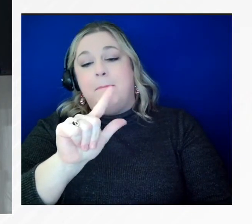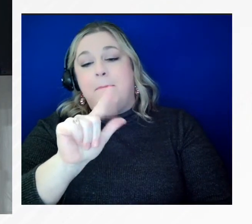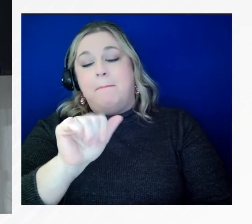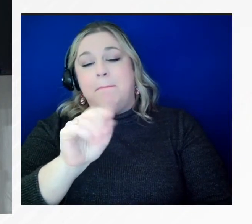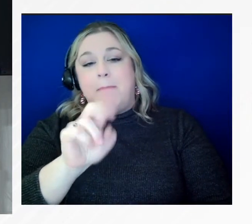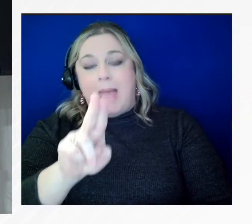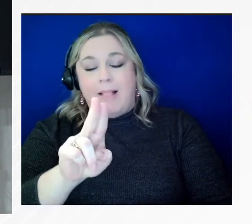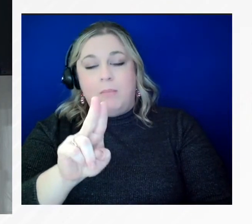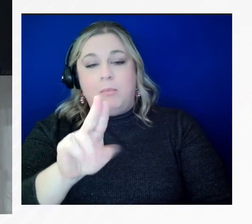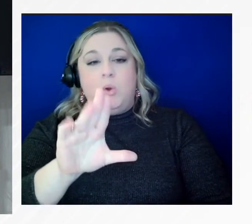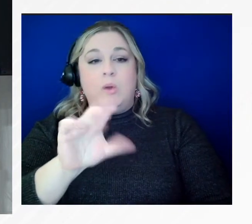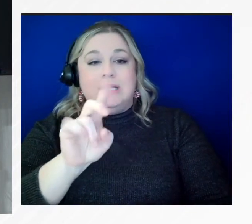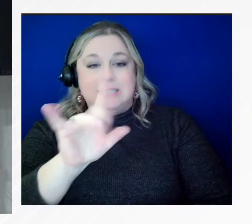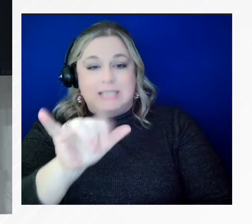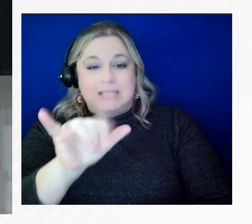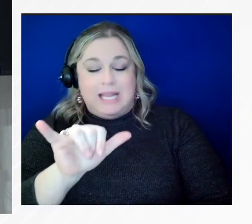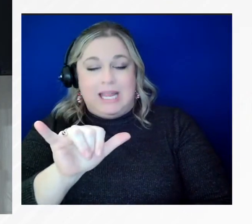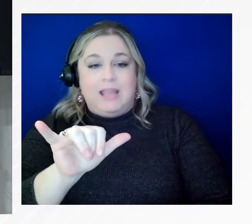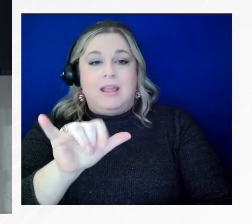malibucity.org/FranklinFire and